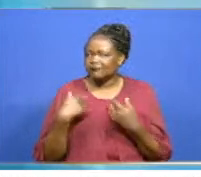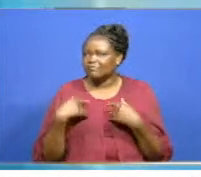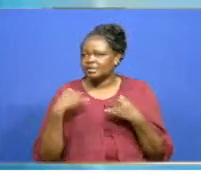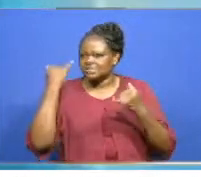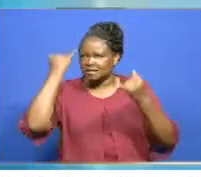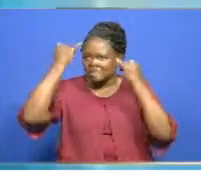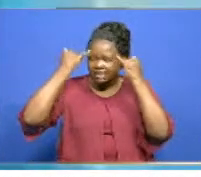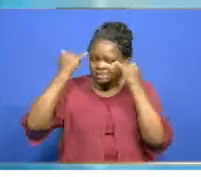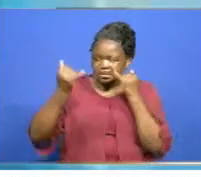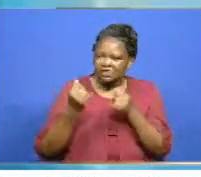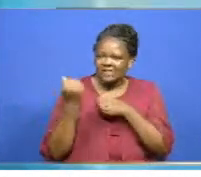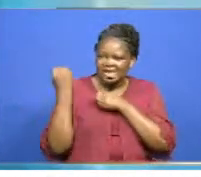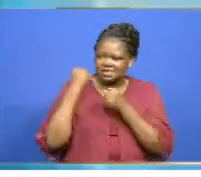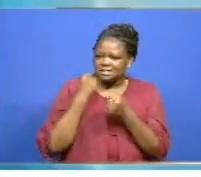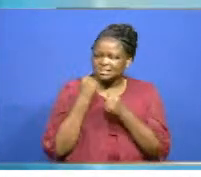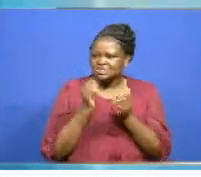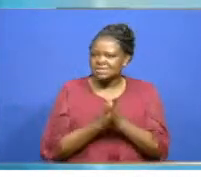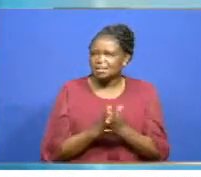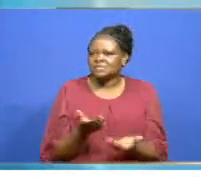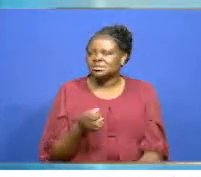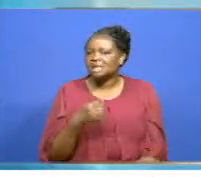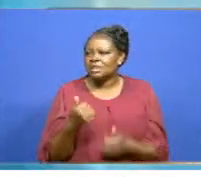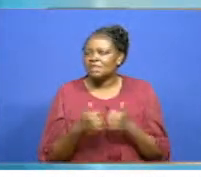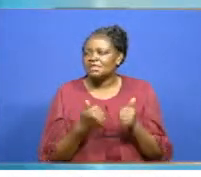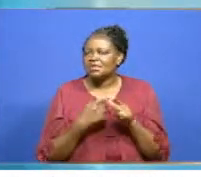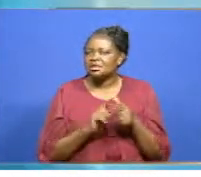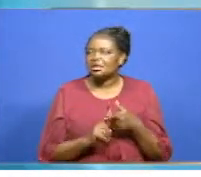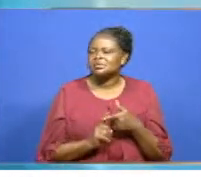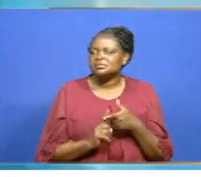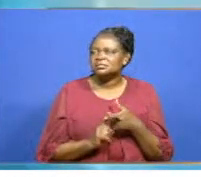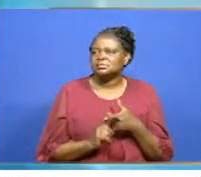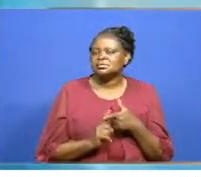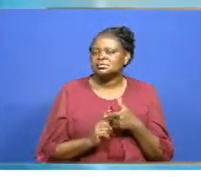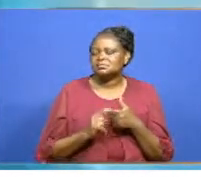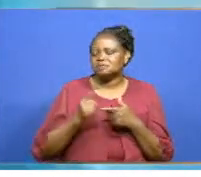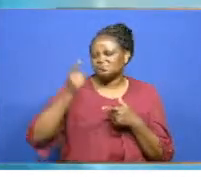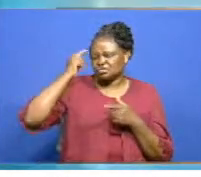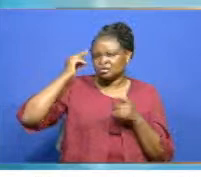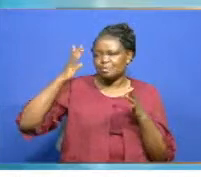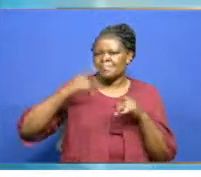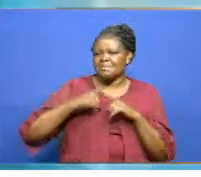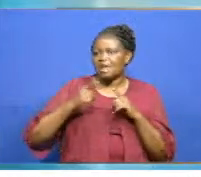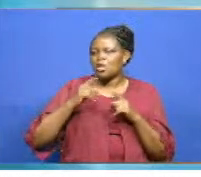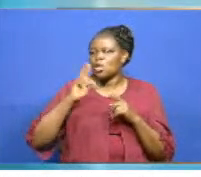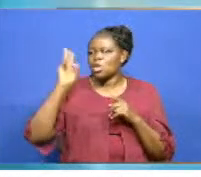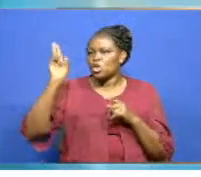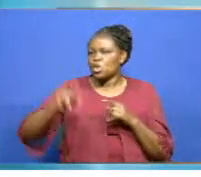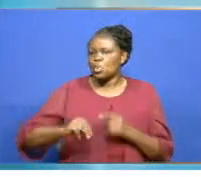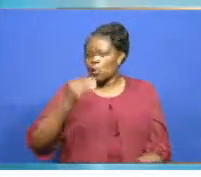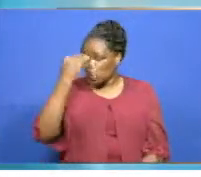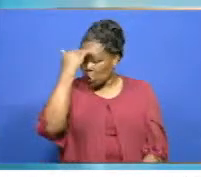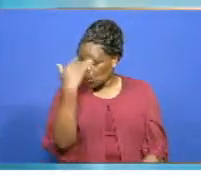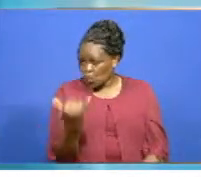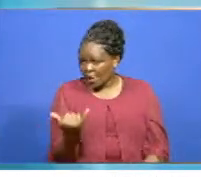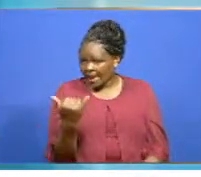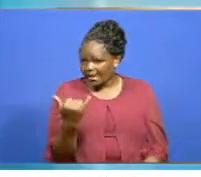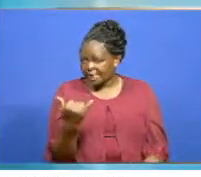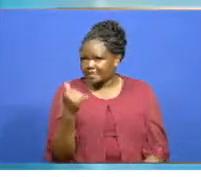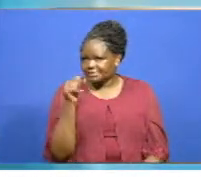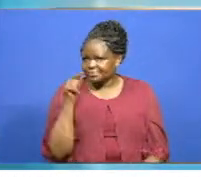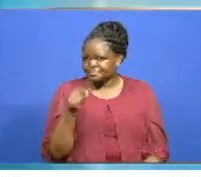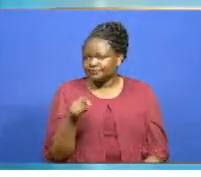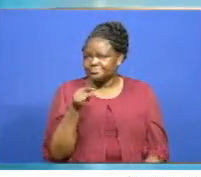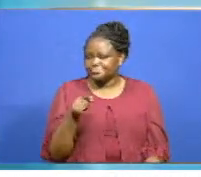of sugarcane and the rest, then look very great. But no, because that is now a dead, tired